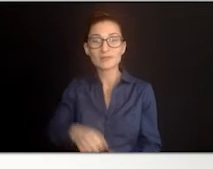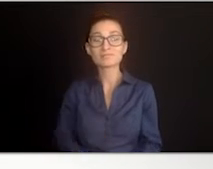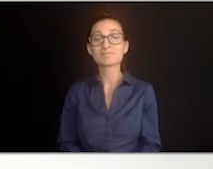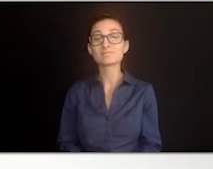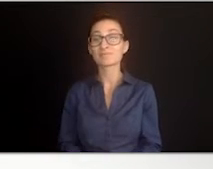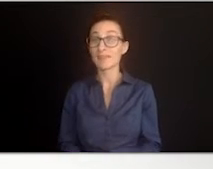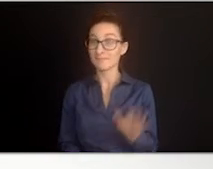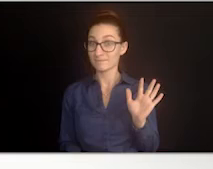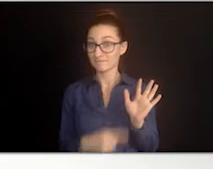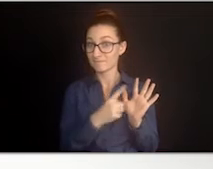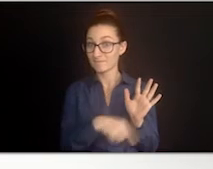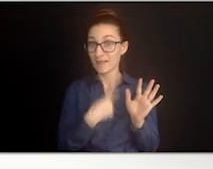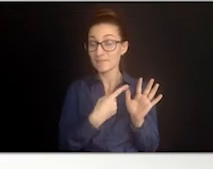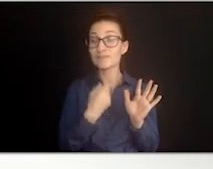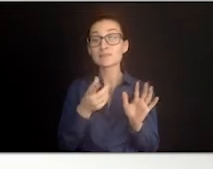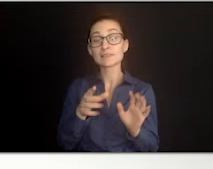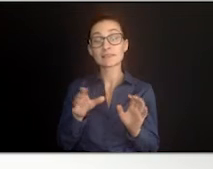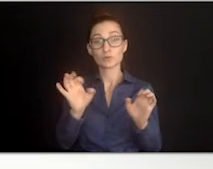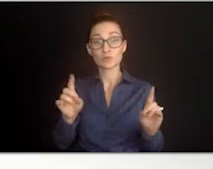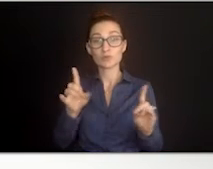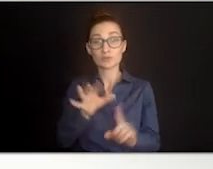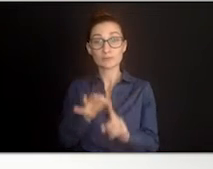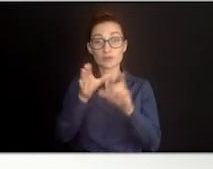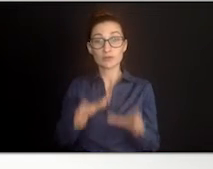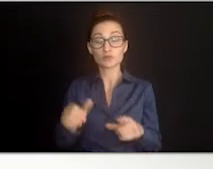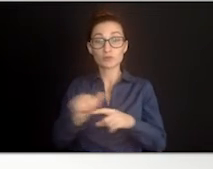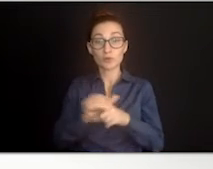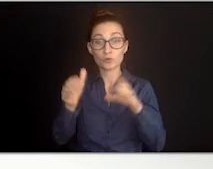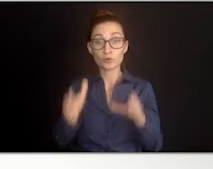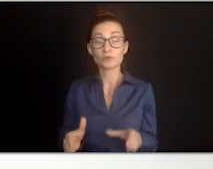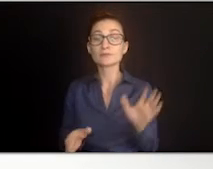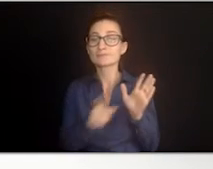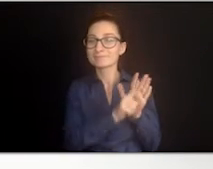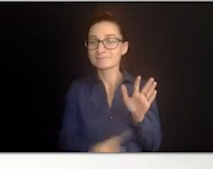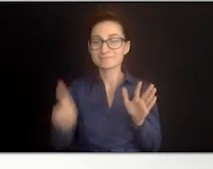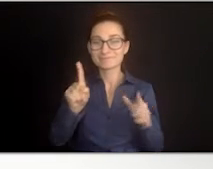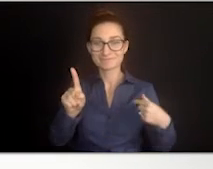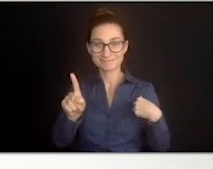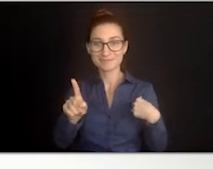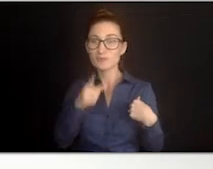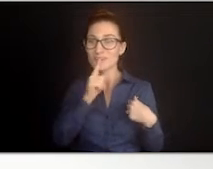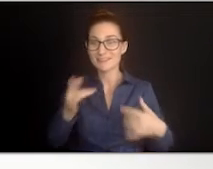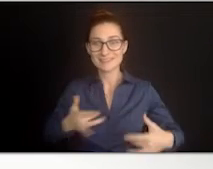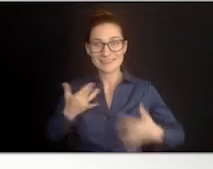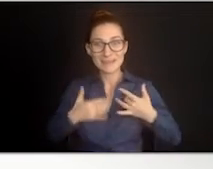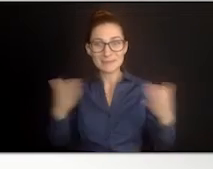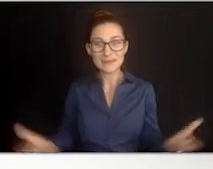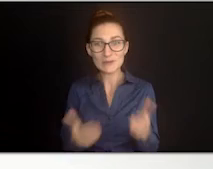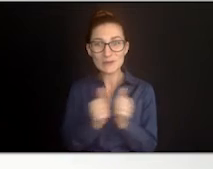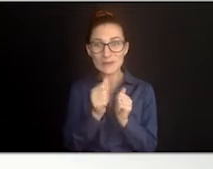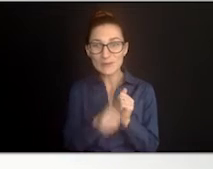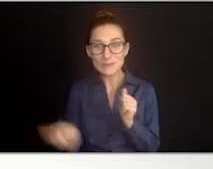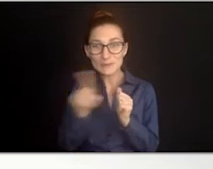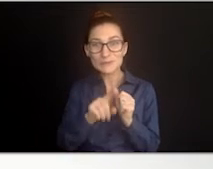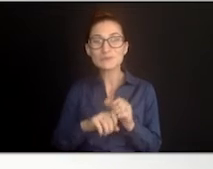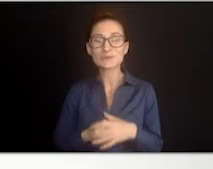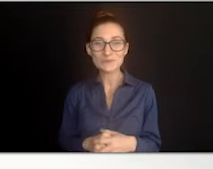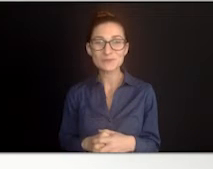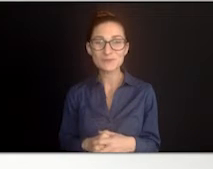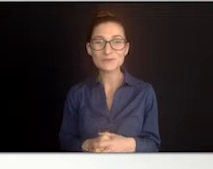deaf education and training specialists for the state of Florida, and so excited to be here today with you guys.